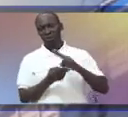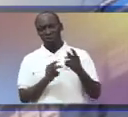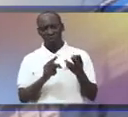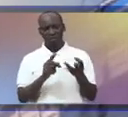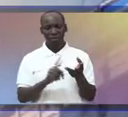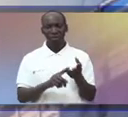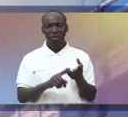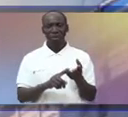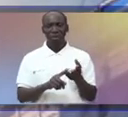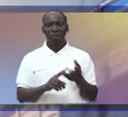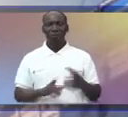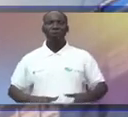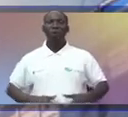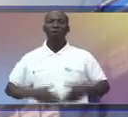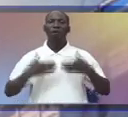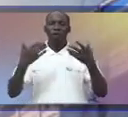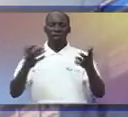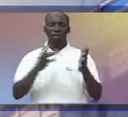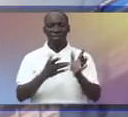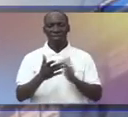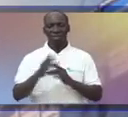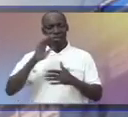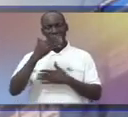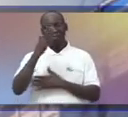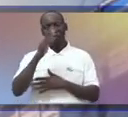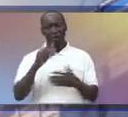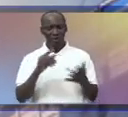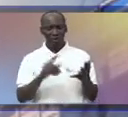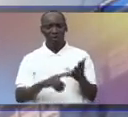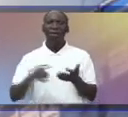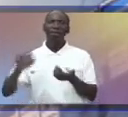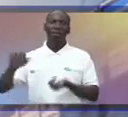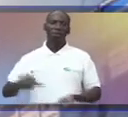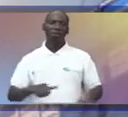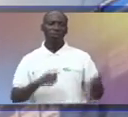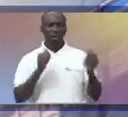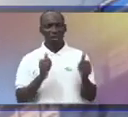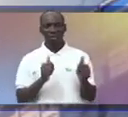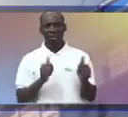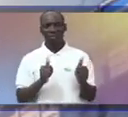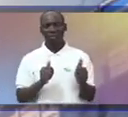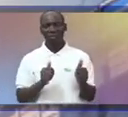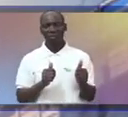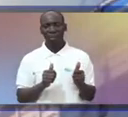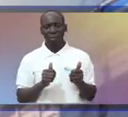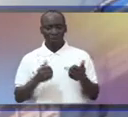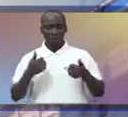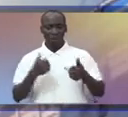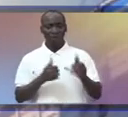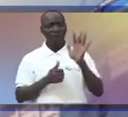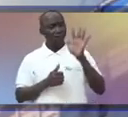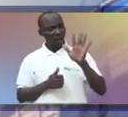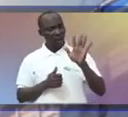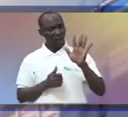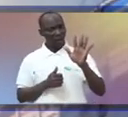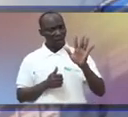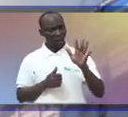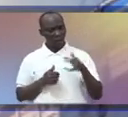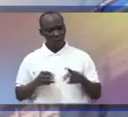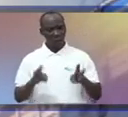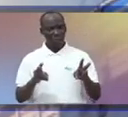Christ yankopon ba na wujidi na obema ya bo wesu onsio se wutu sa na moni a text aya kenkan ni nyina di adanse